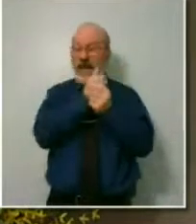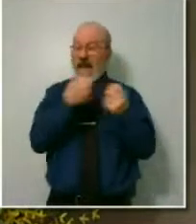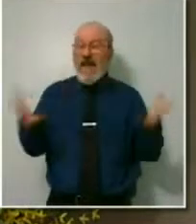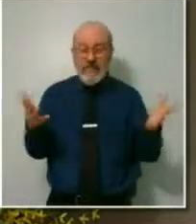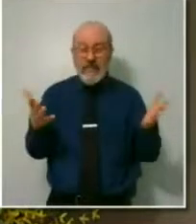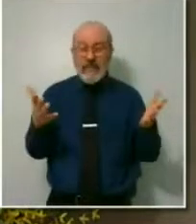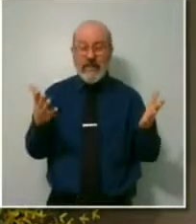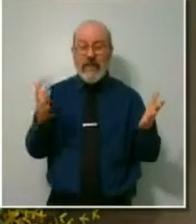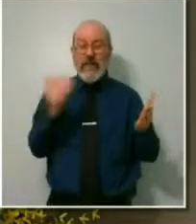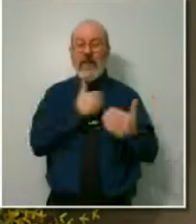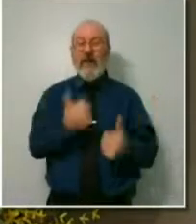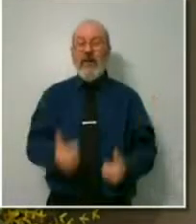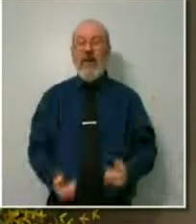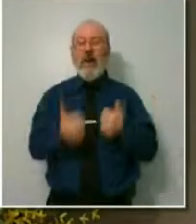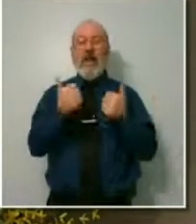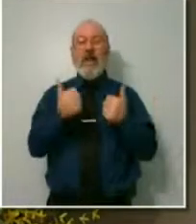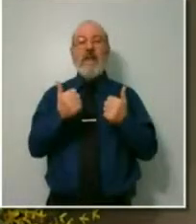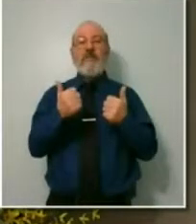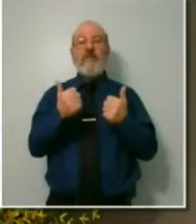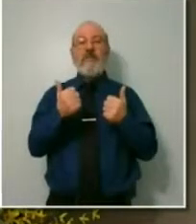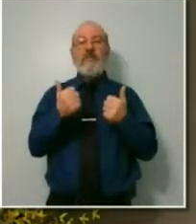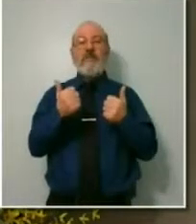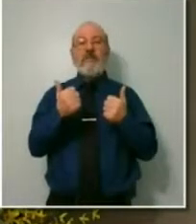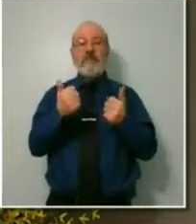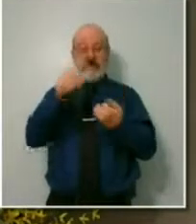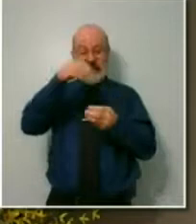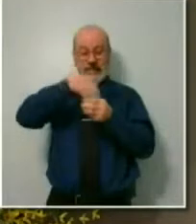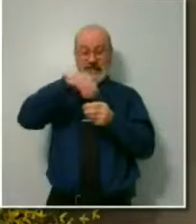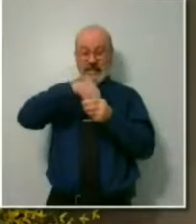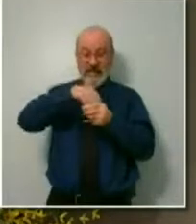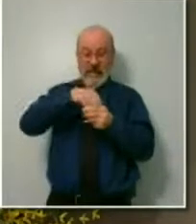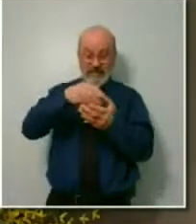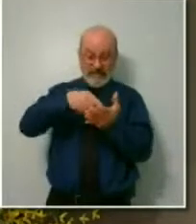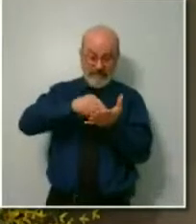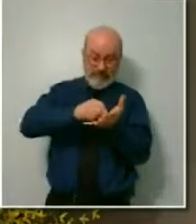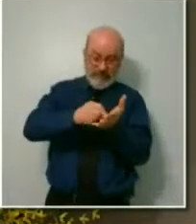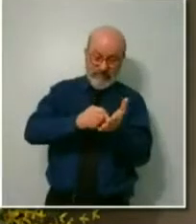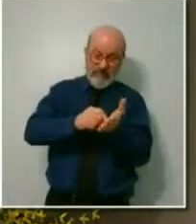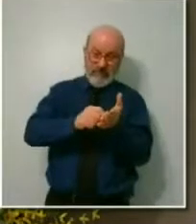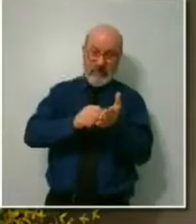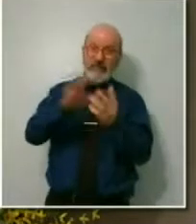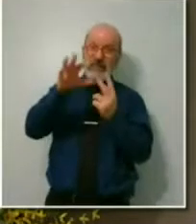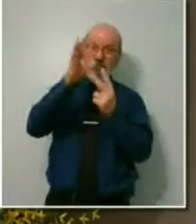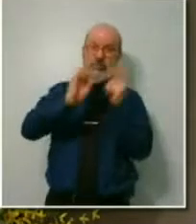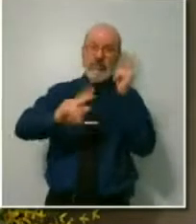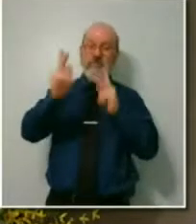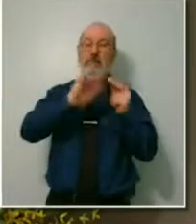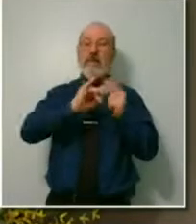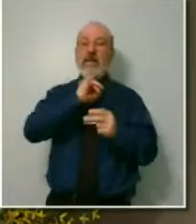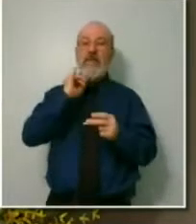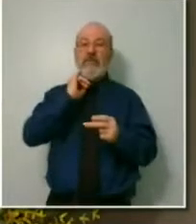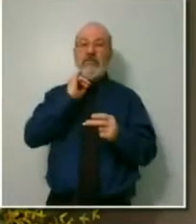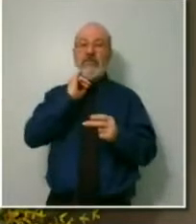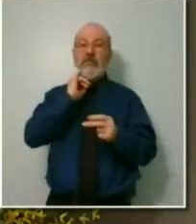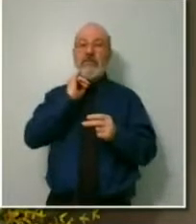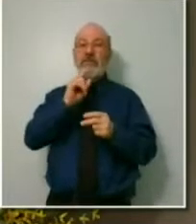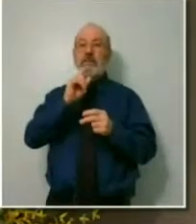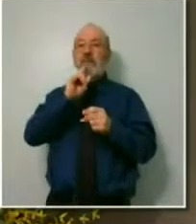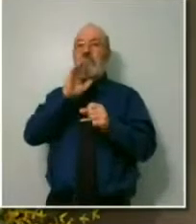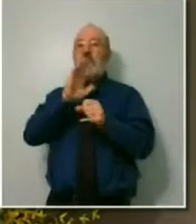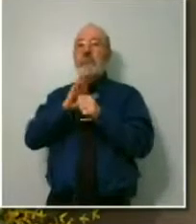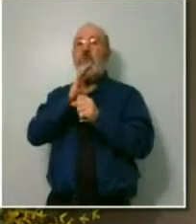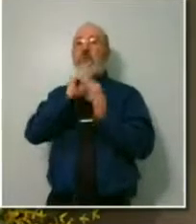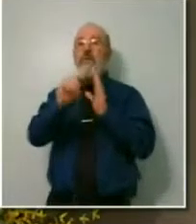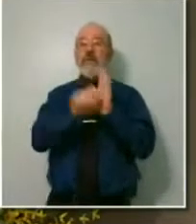of man, has on it engraven his chosen people, Israel, his covenant, Old Testament covenant